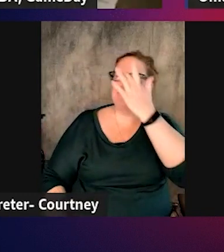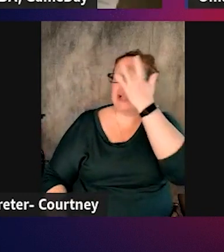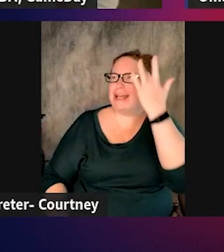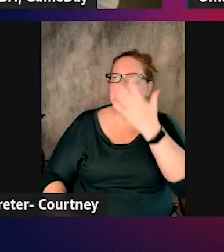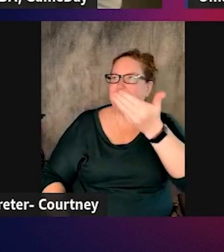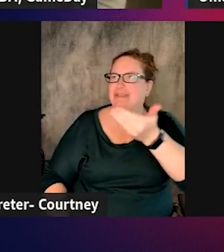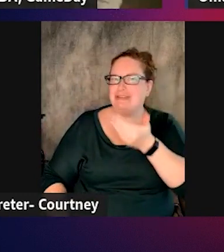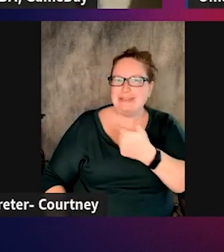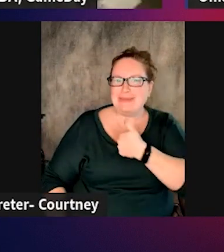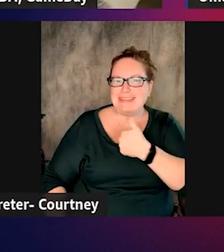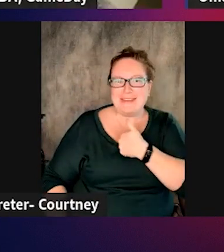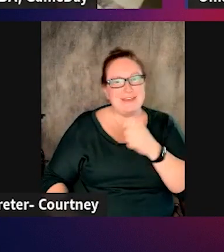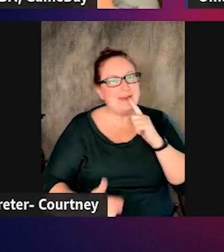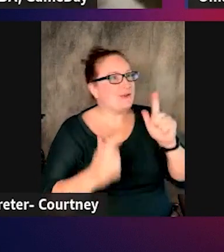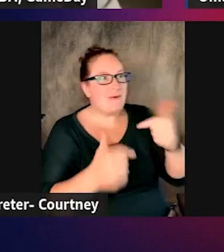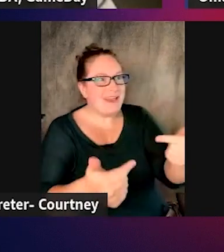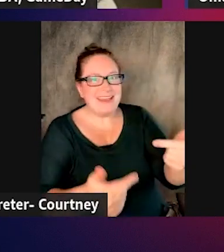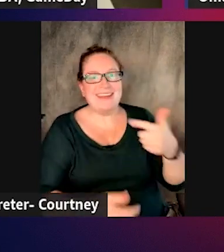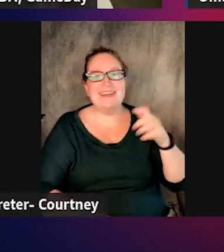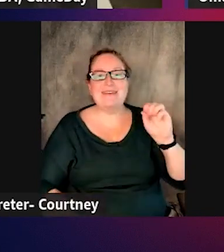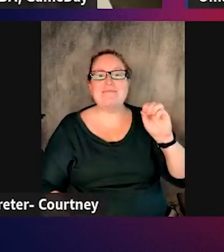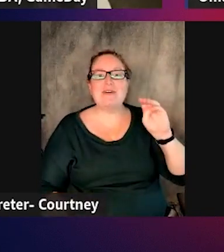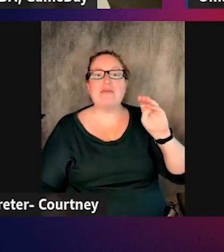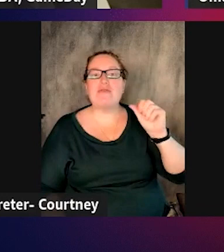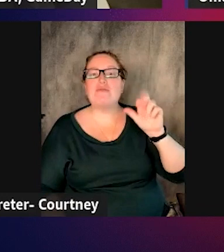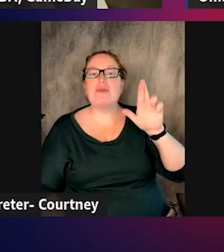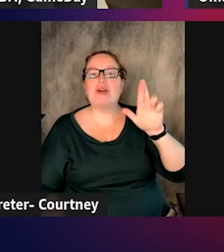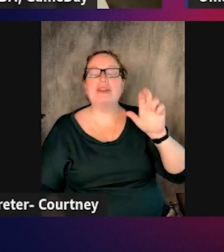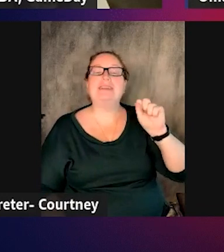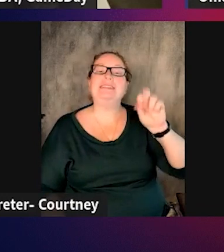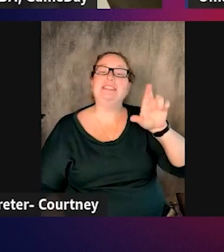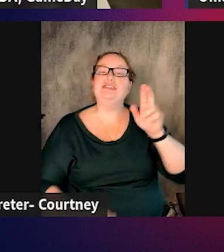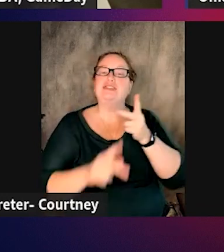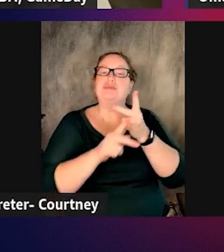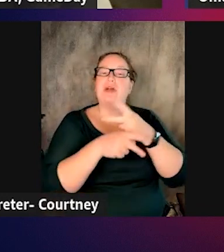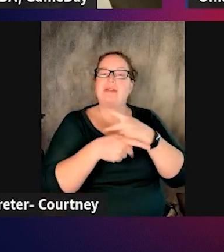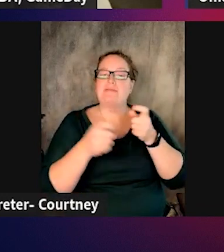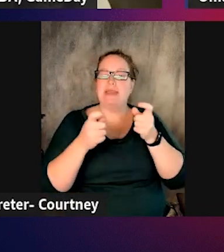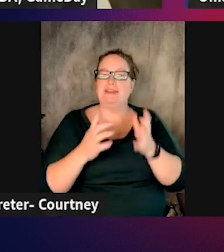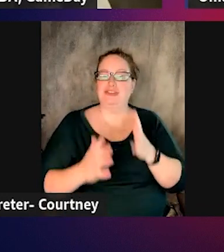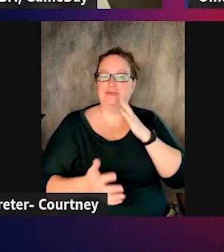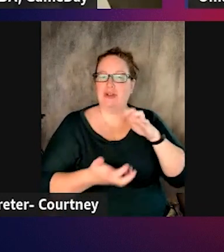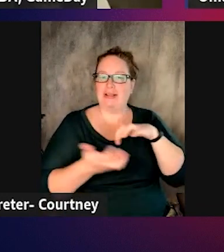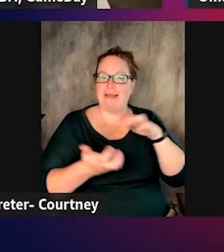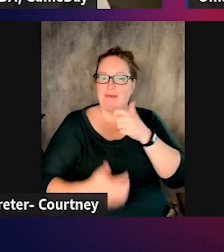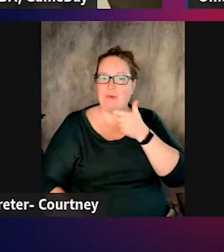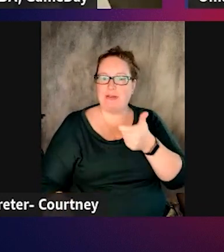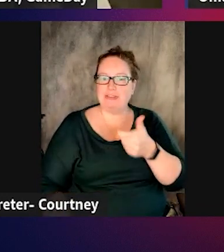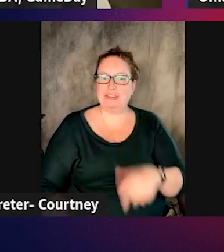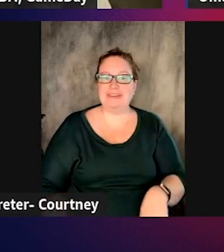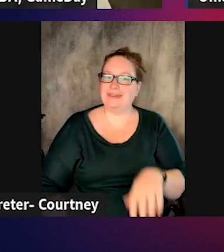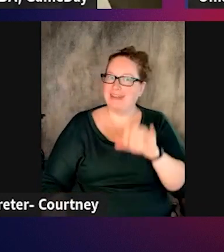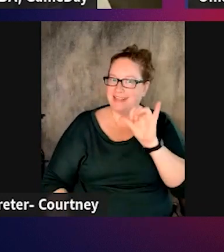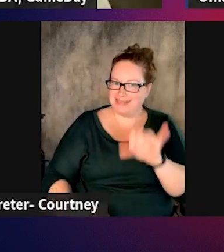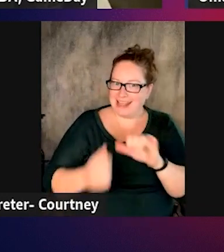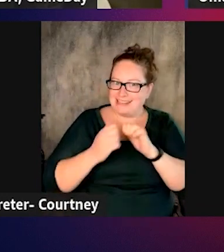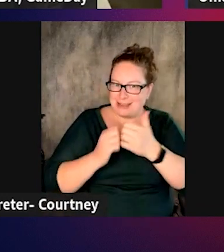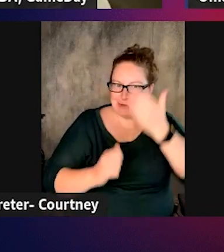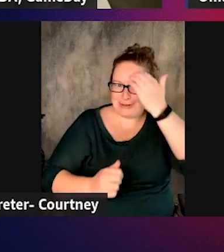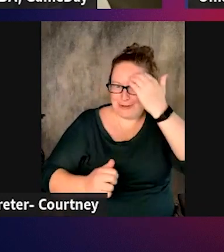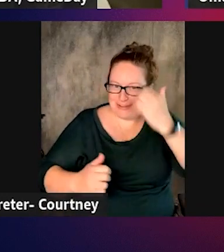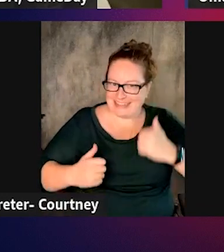Go ahead. I'm Omer. Omer Kırıkçı, senior product manager in CloudWatch. Omer, that's how we know it's live,